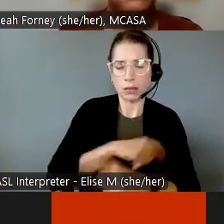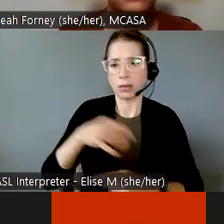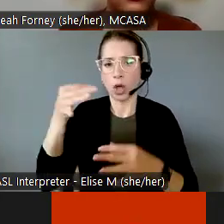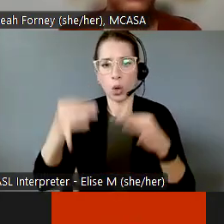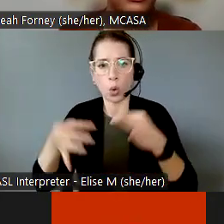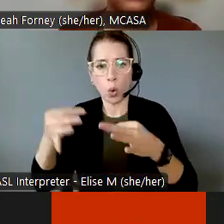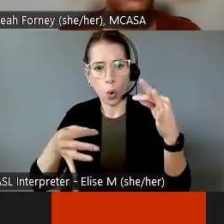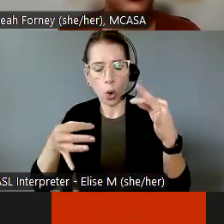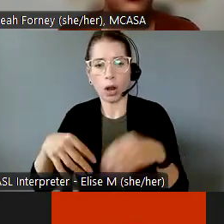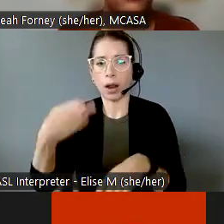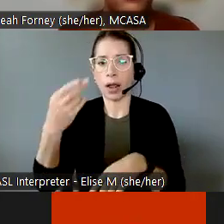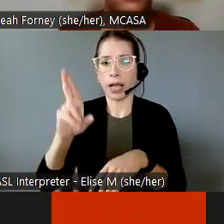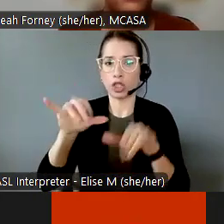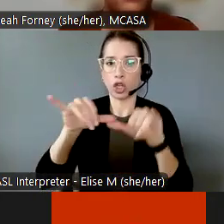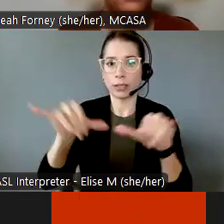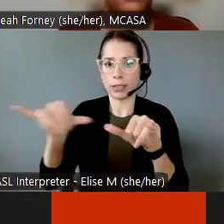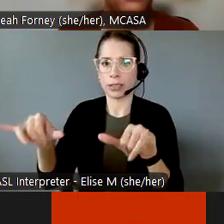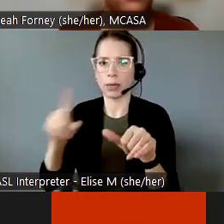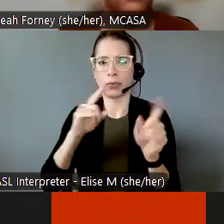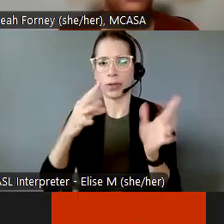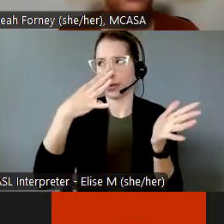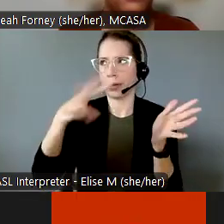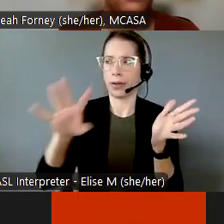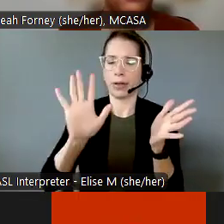that dismiss their claims.